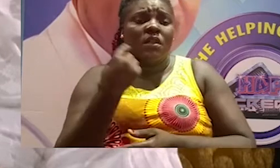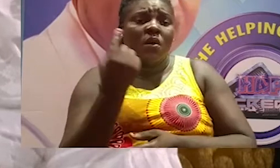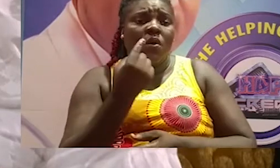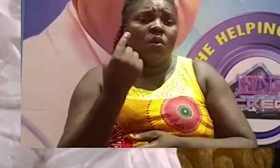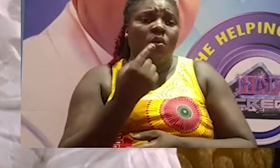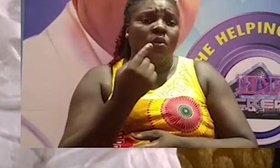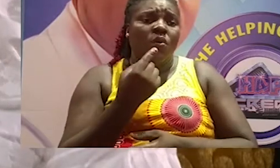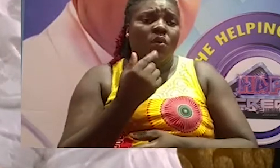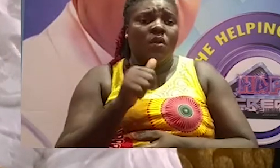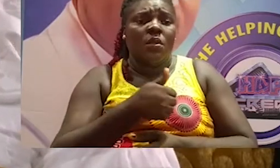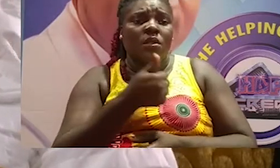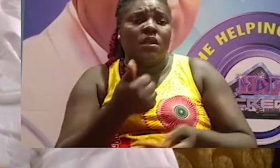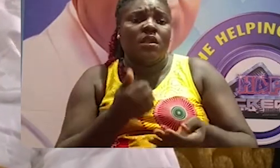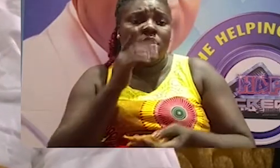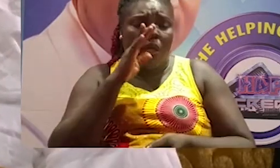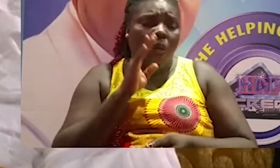another color,